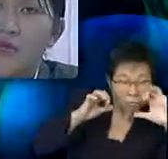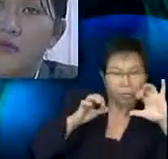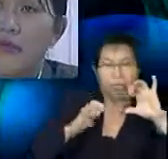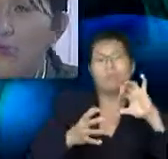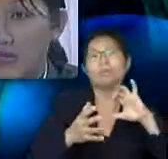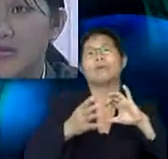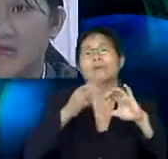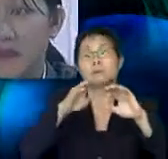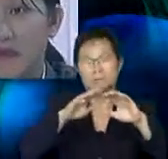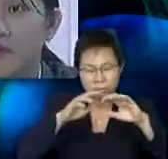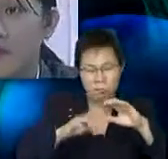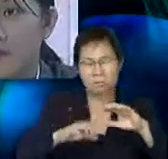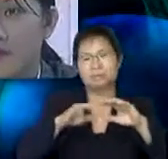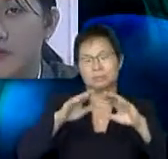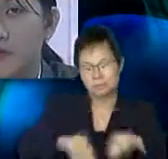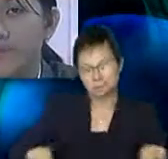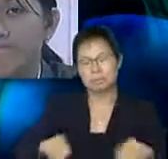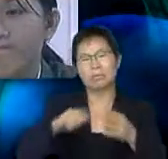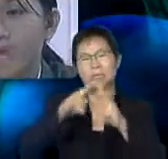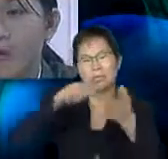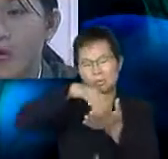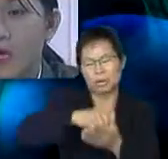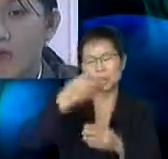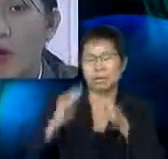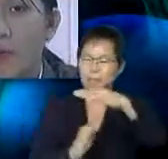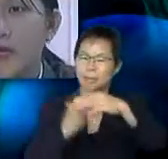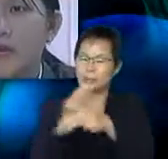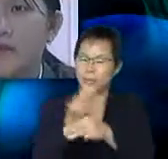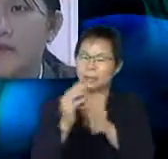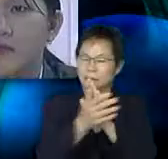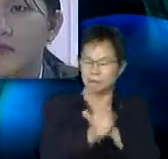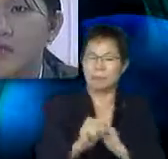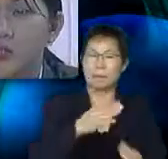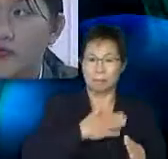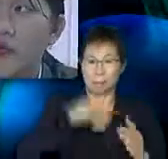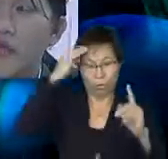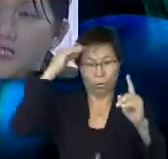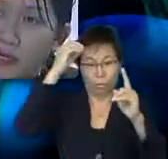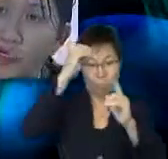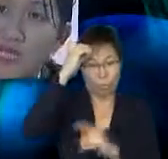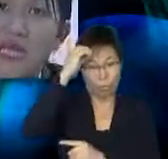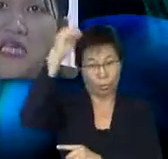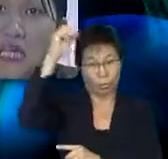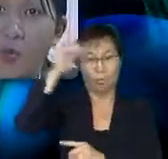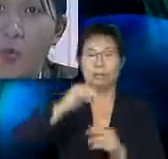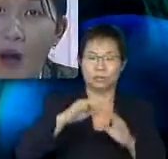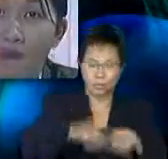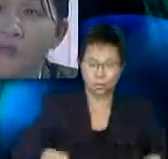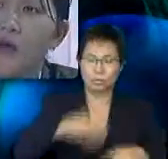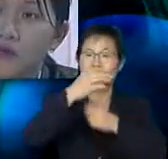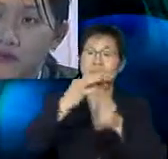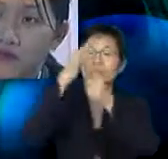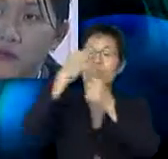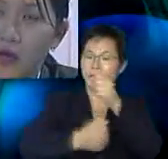very weak in their basic mathematical skills. In my opinion, children, especially in year